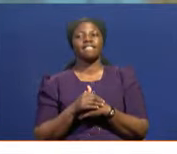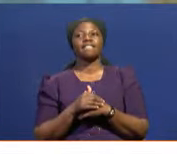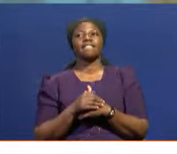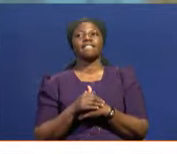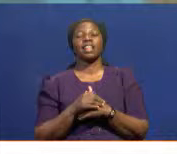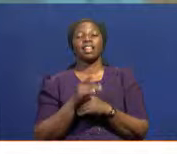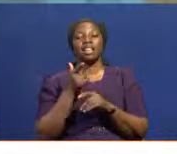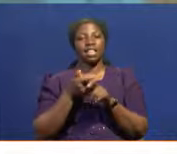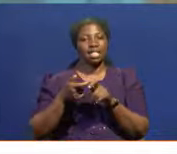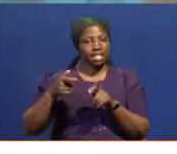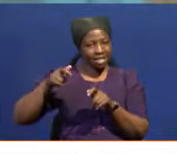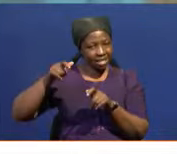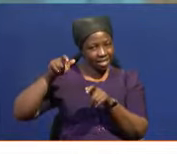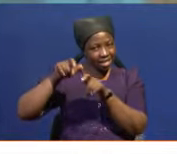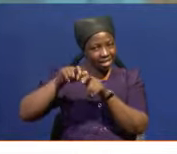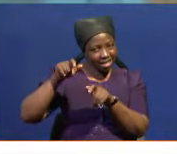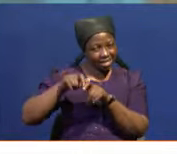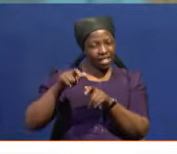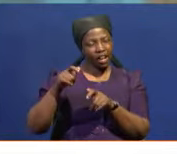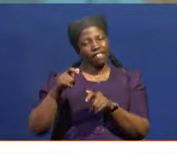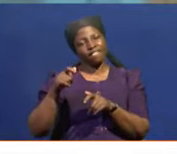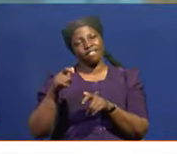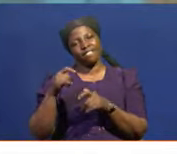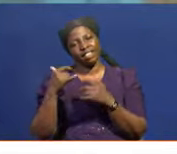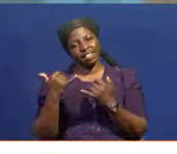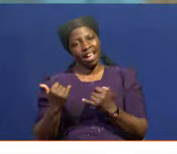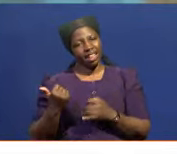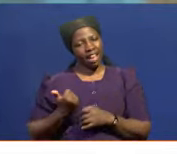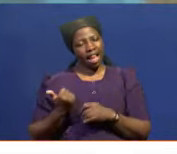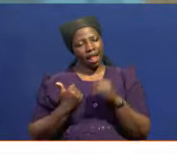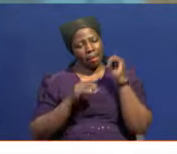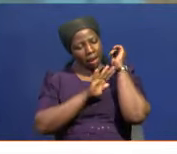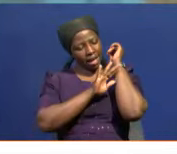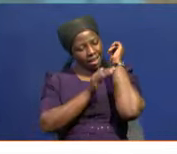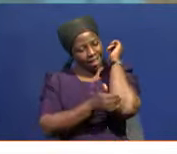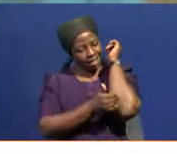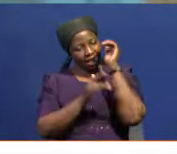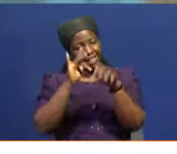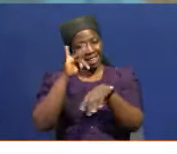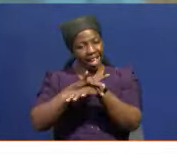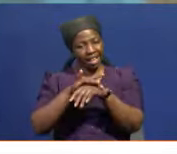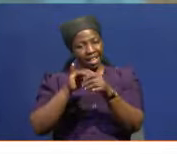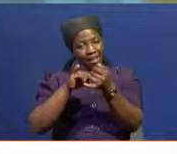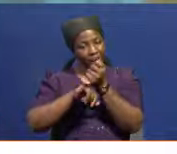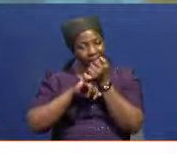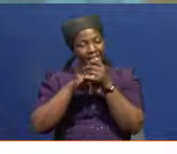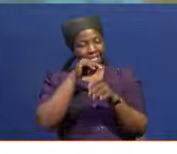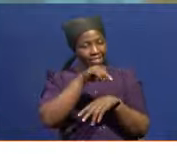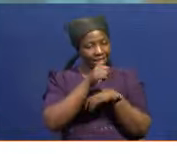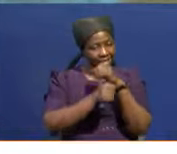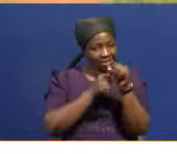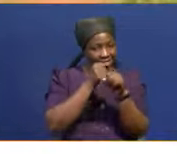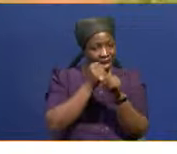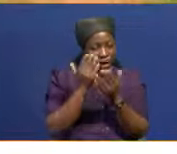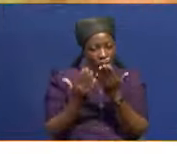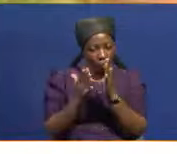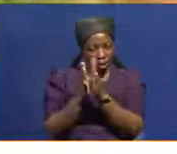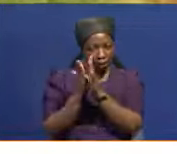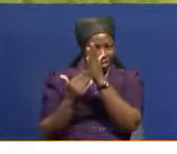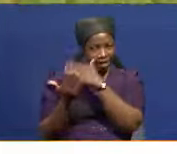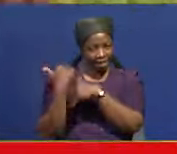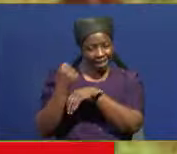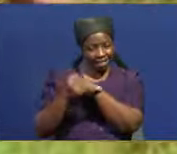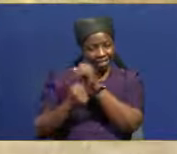significant increase in teenage pregnancies and early marriages this year compared to the year 2023. Statistics from Mpeketoni